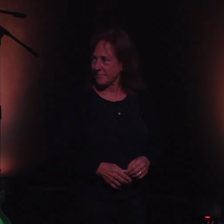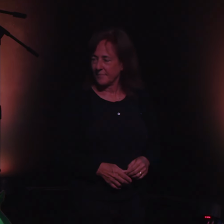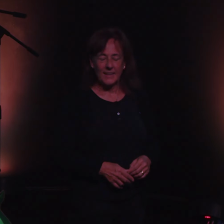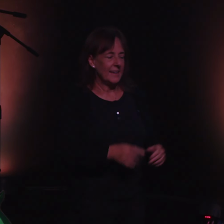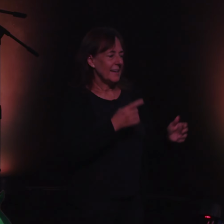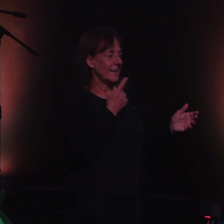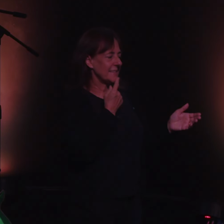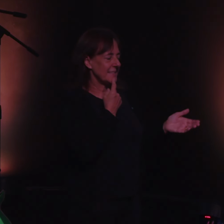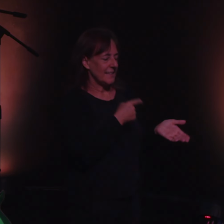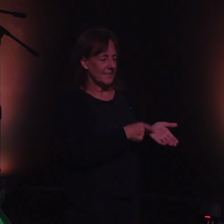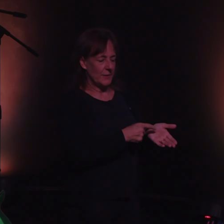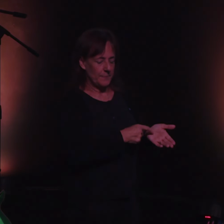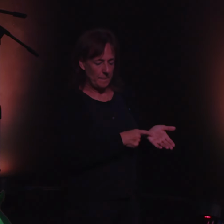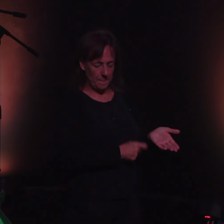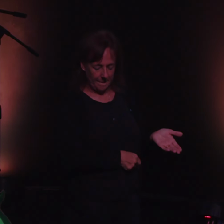It says that